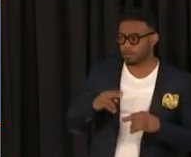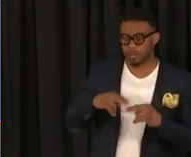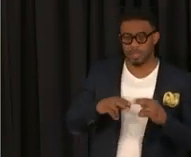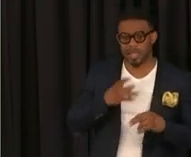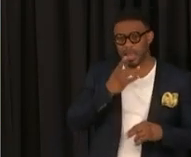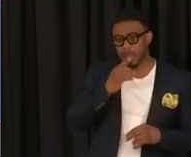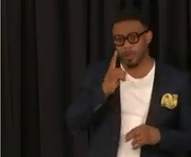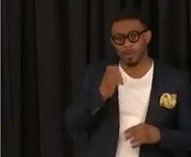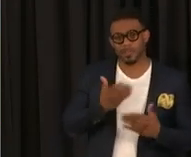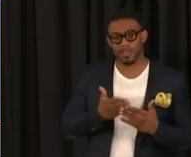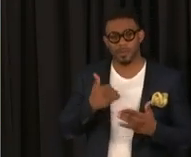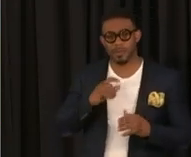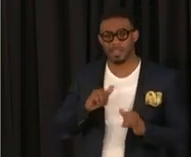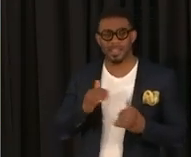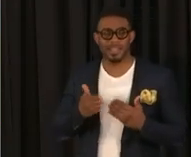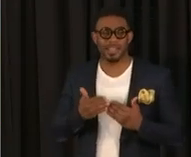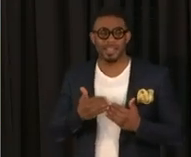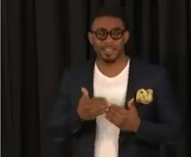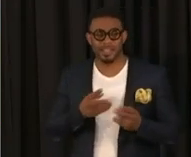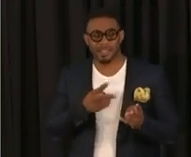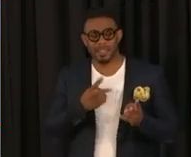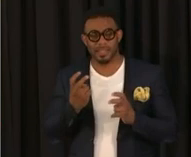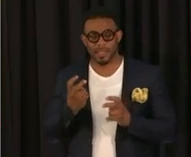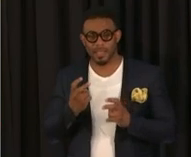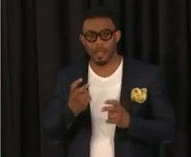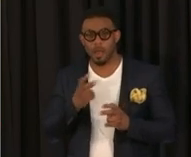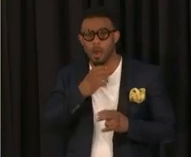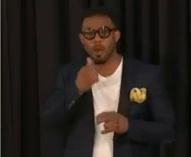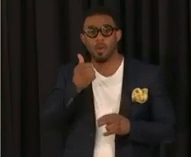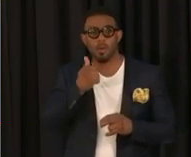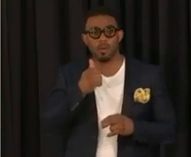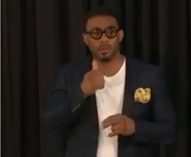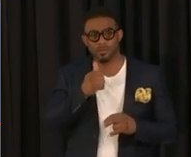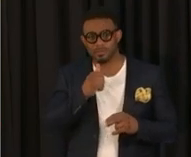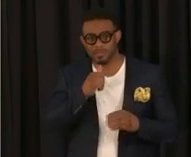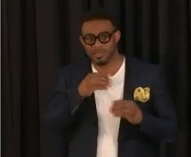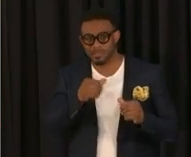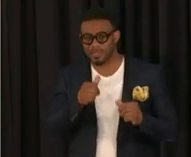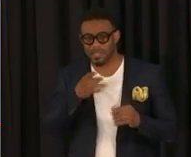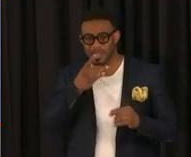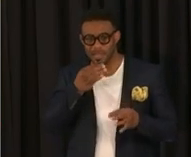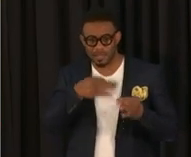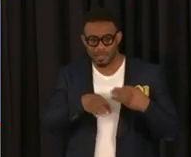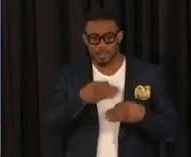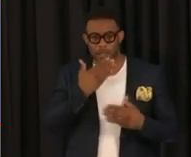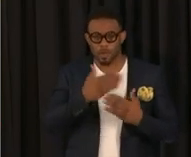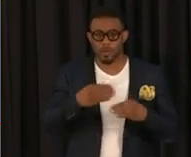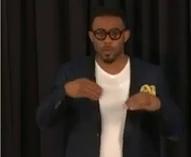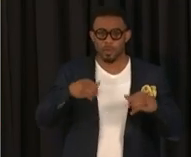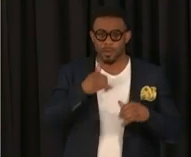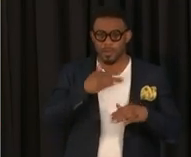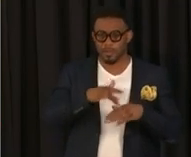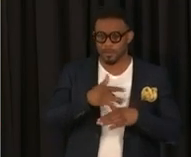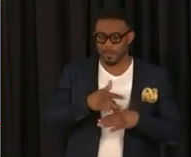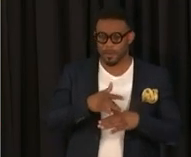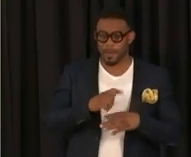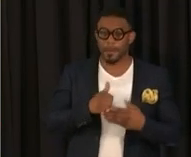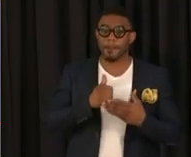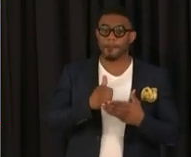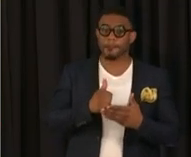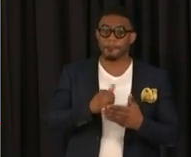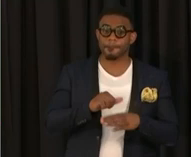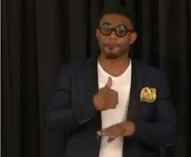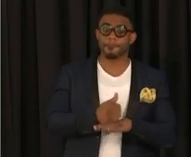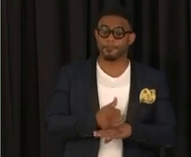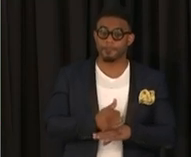building. Lighting is one of those things where we can easily take out older and inefficient lighting, and we have good rebates that are available to